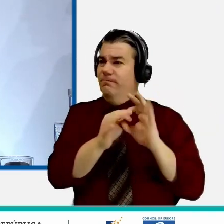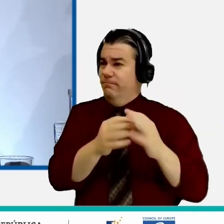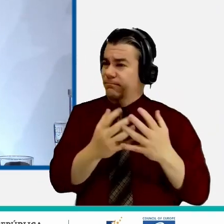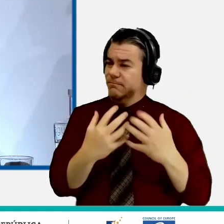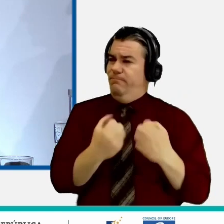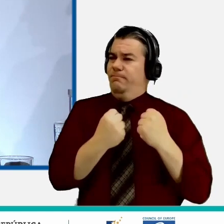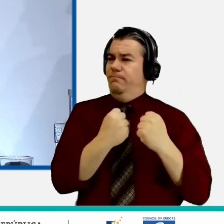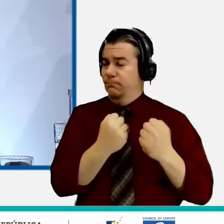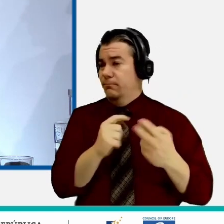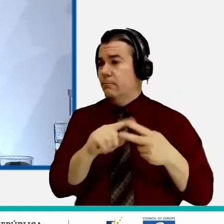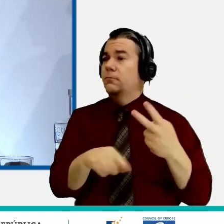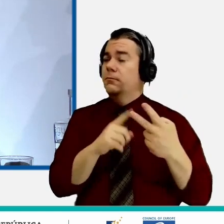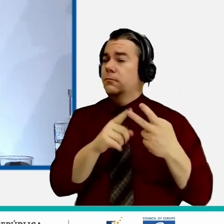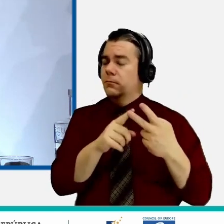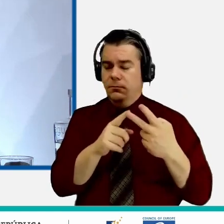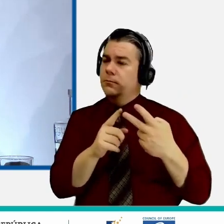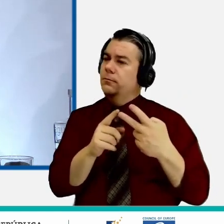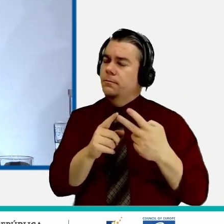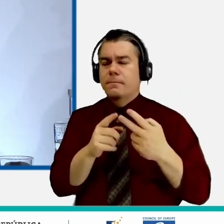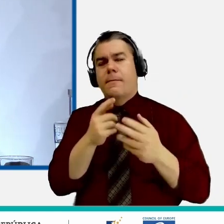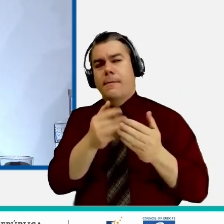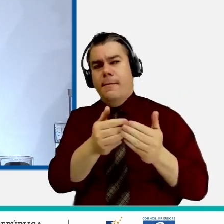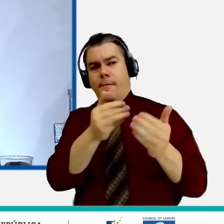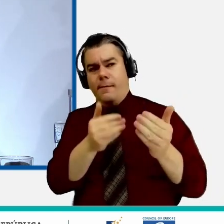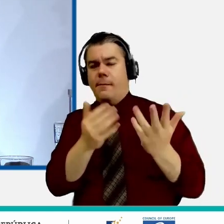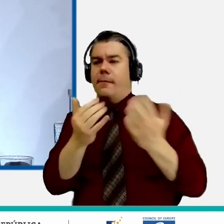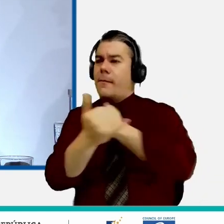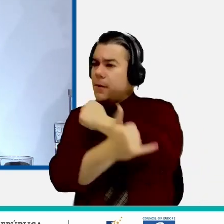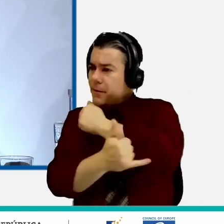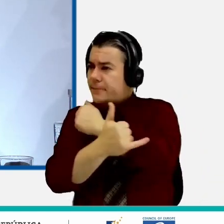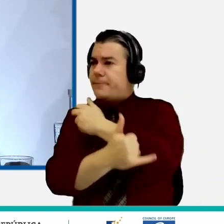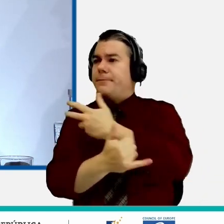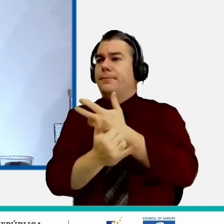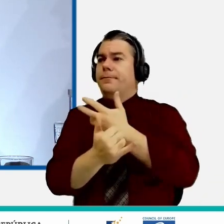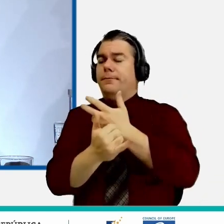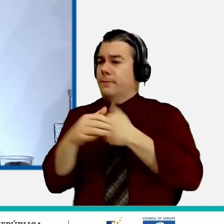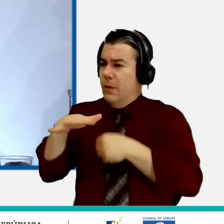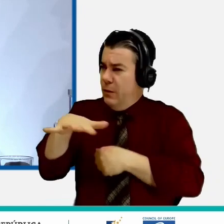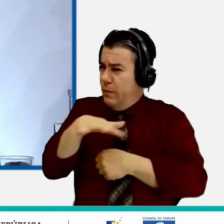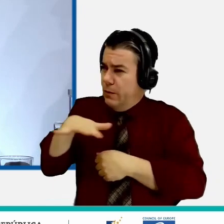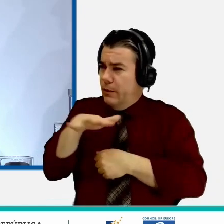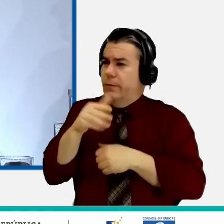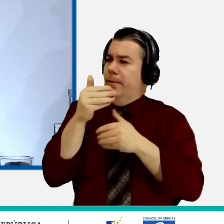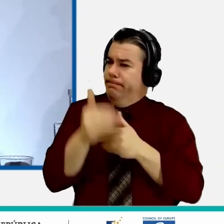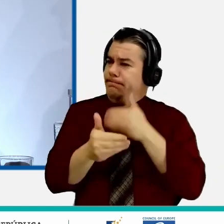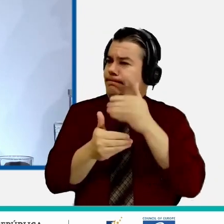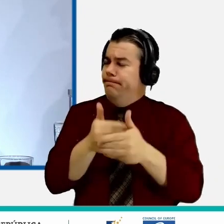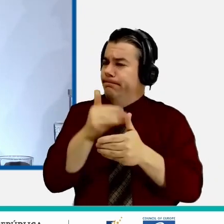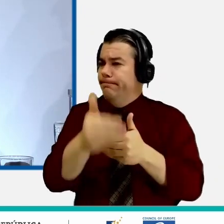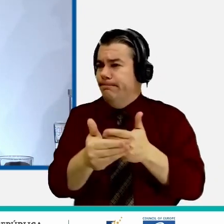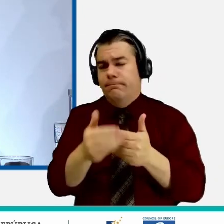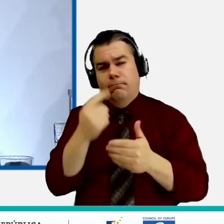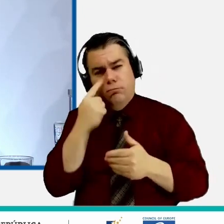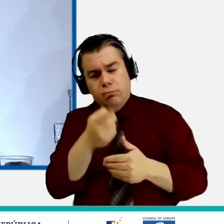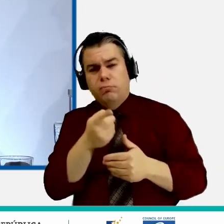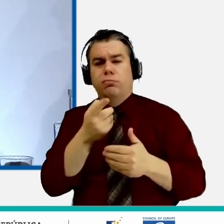place effective arrangements at national and regional level for identifying good practices